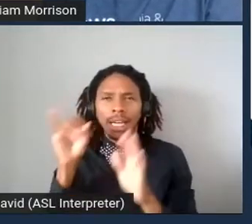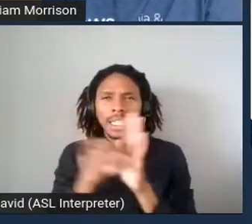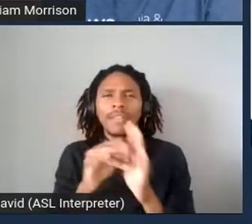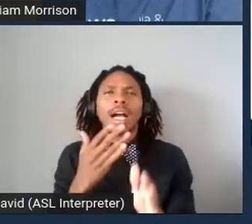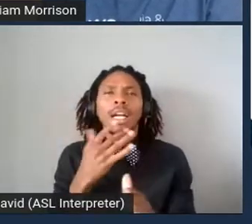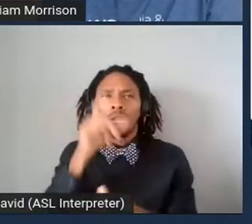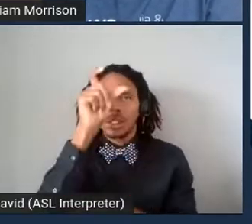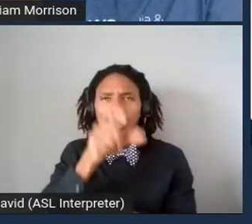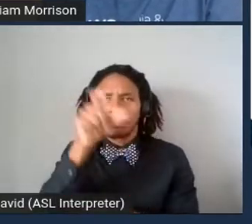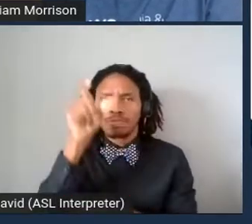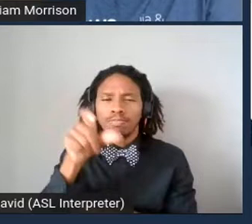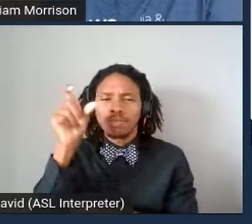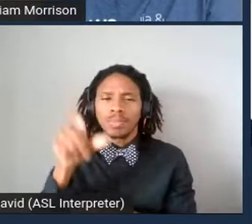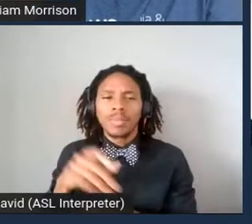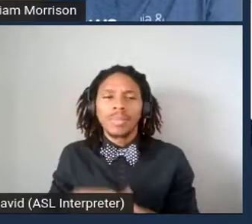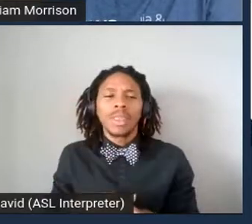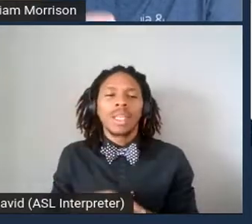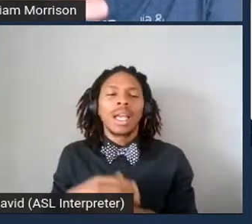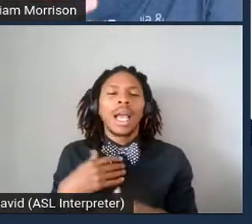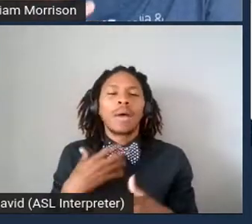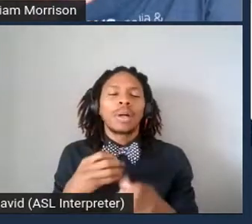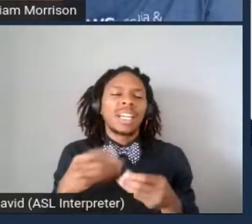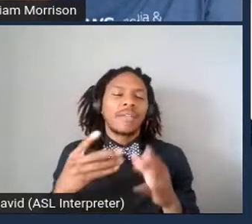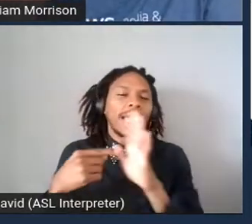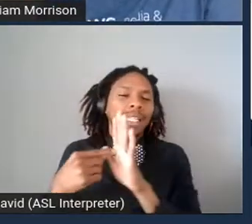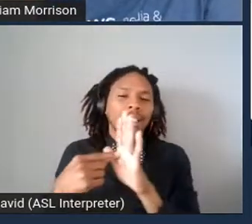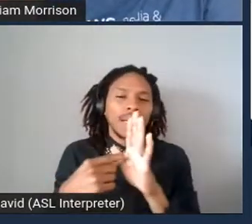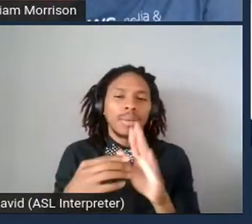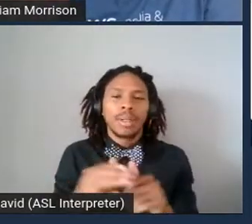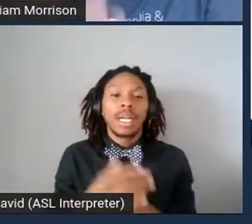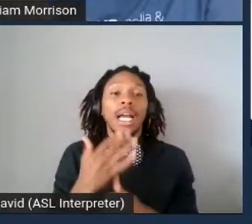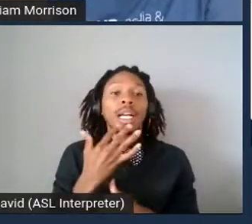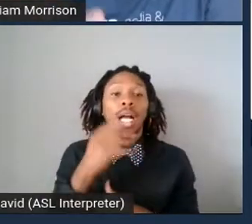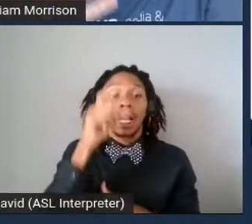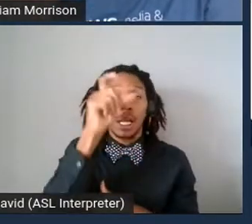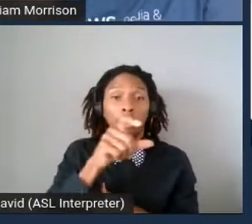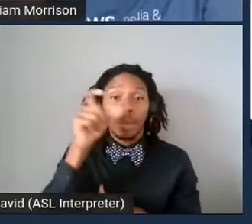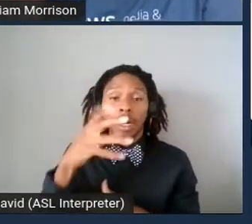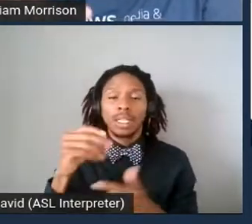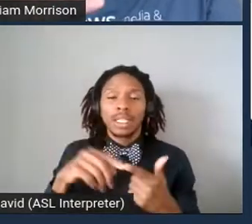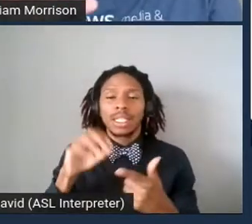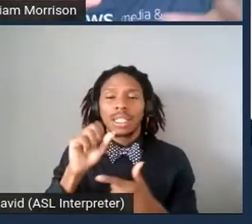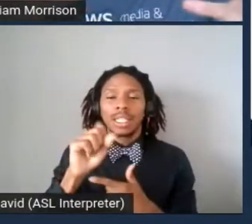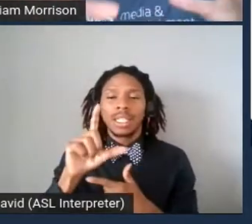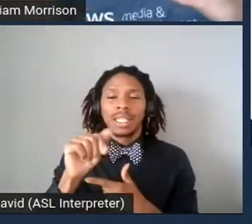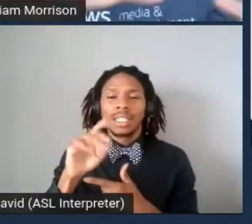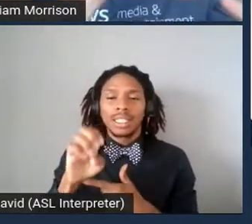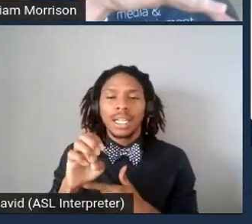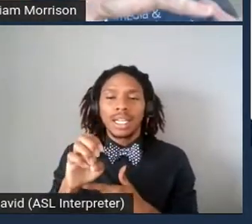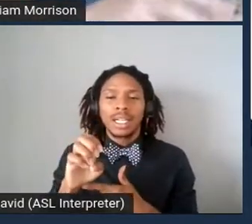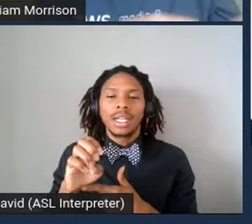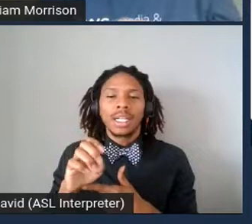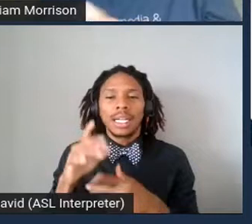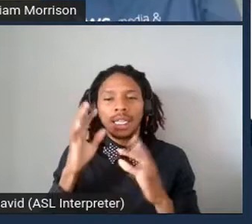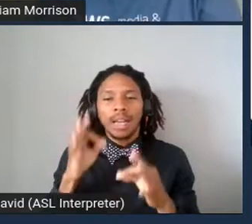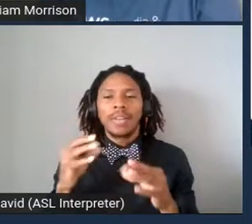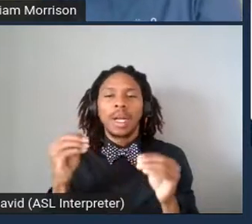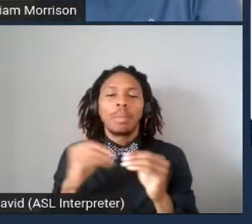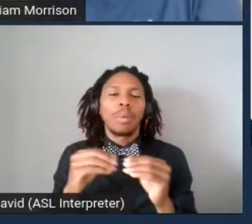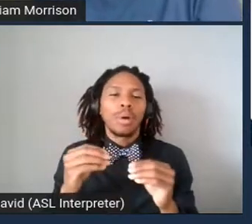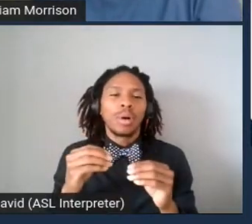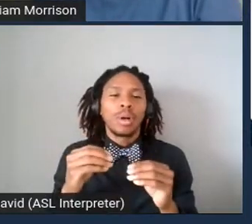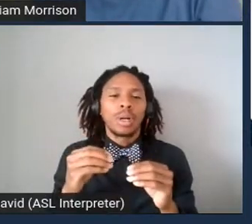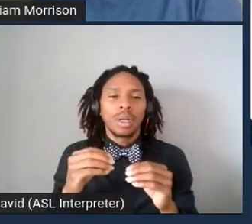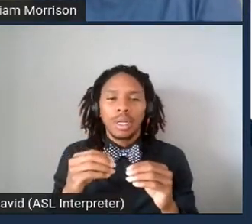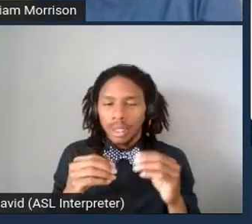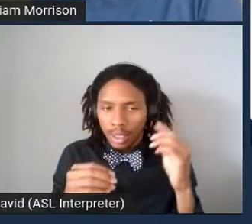bars. And just to give everyone an example, color bars and slates, this is definitely more inside baseball